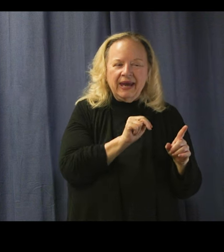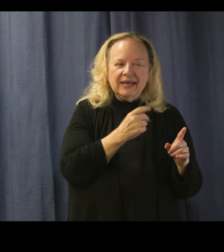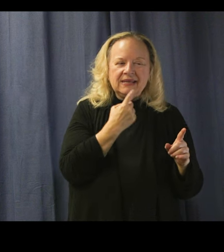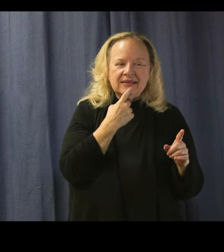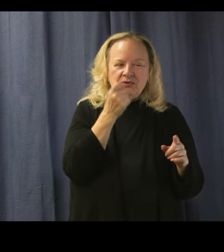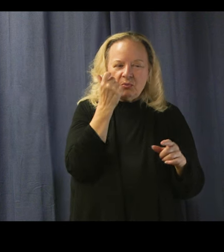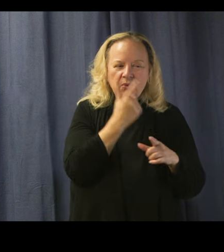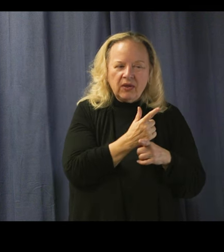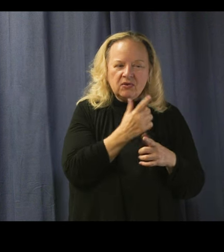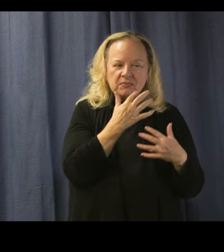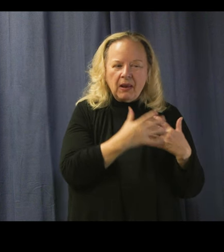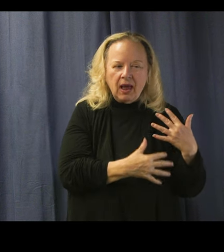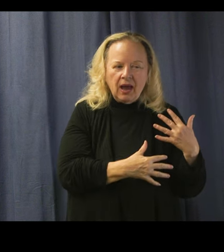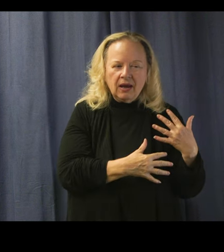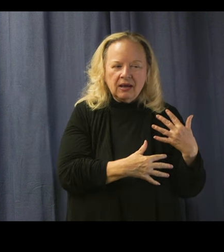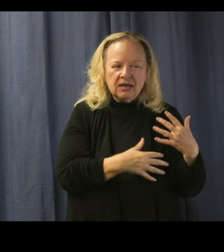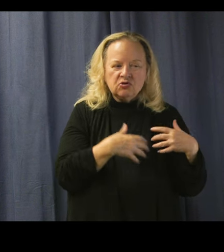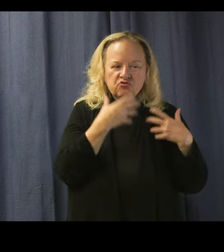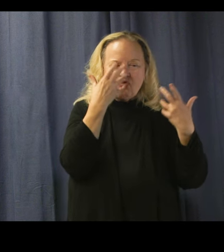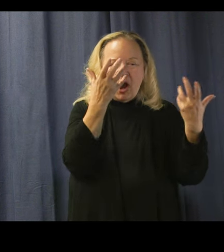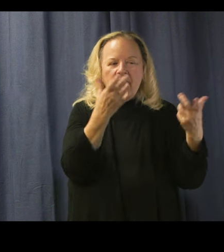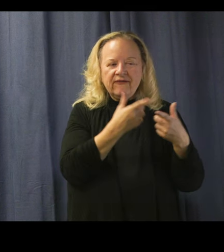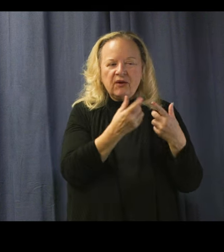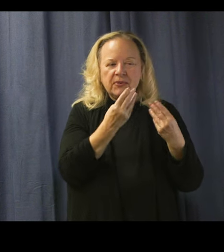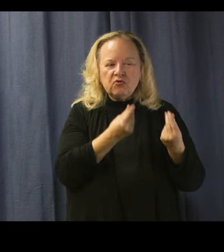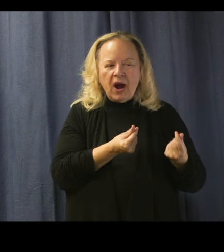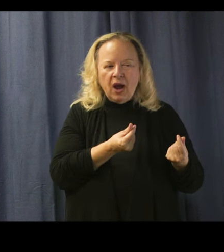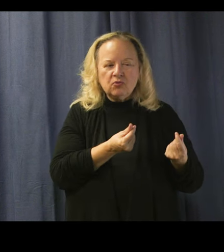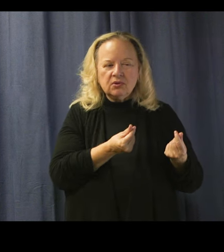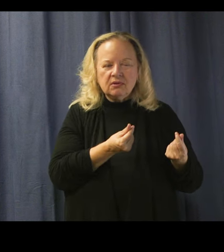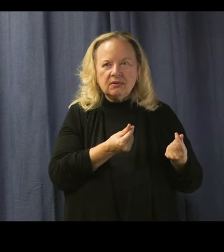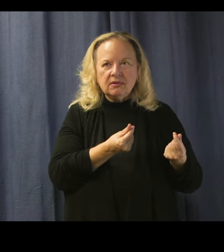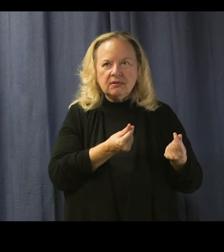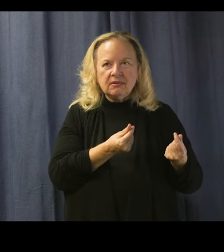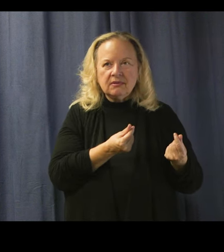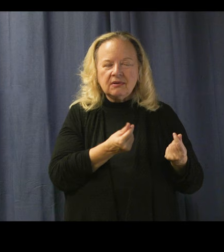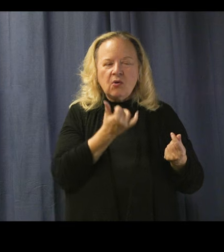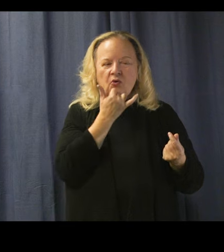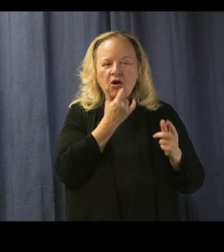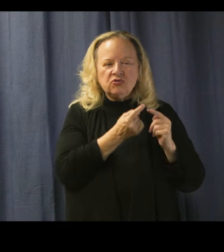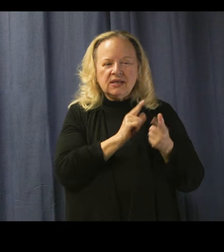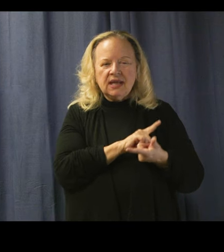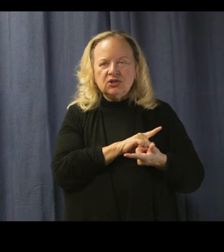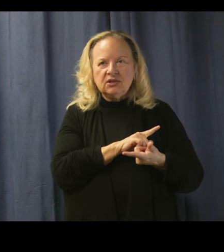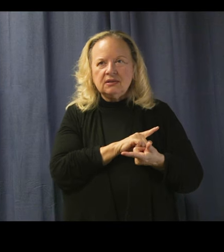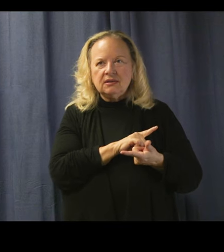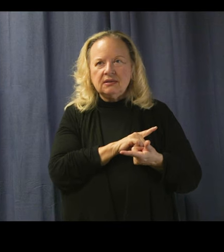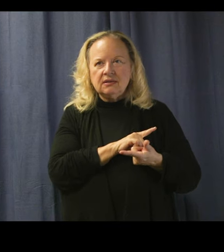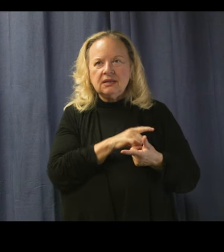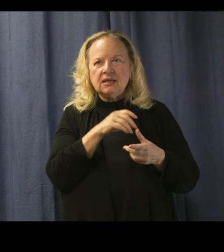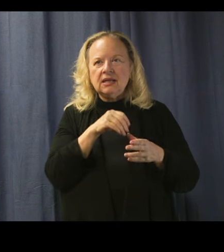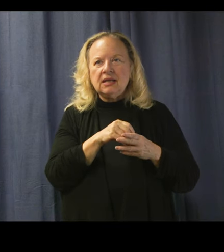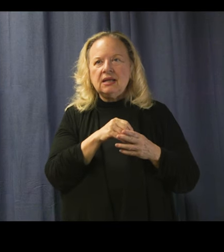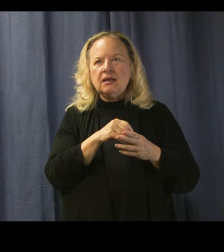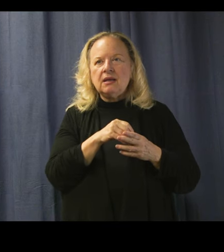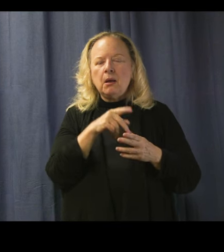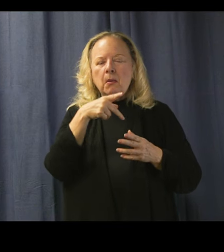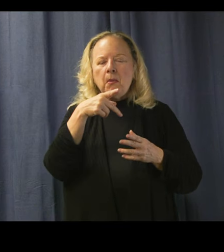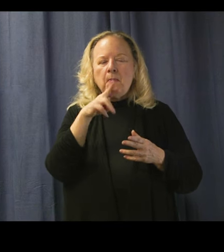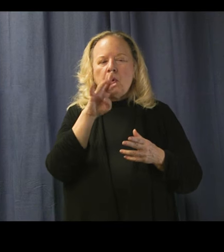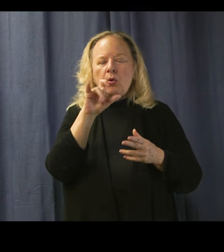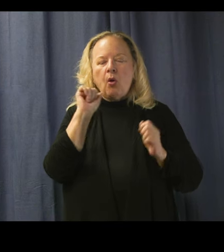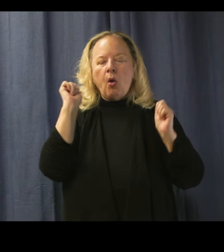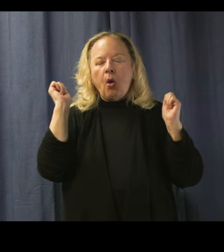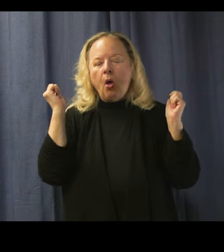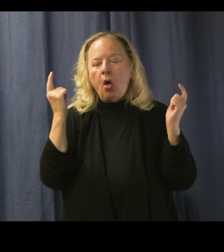said, your brother's blood is crying out from the ground. Wrong translation. It's in the plural. All of